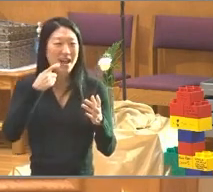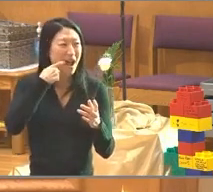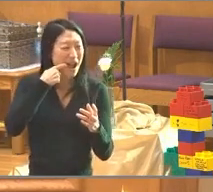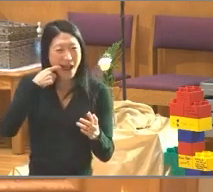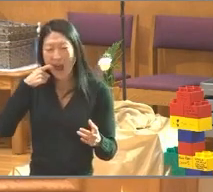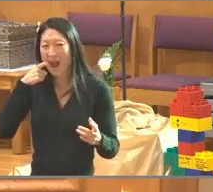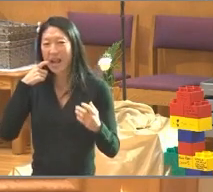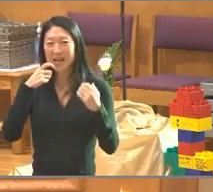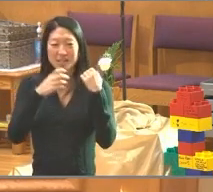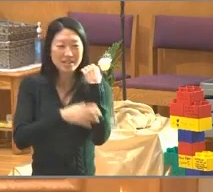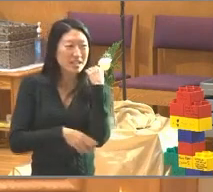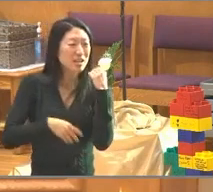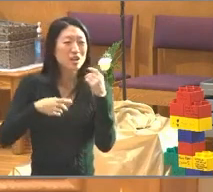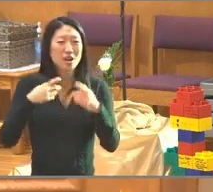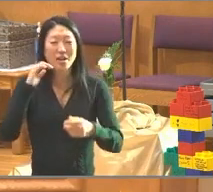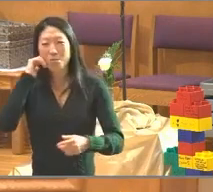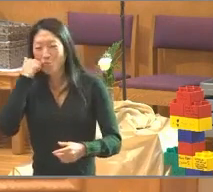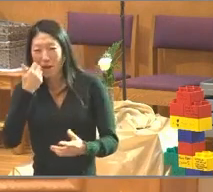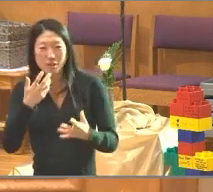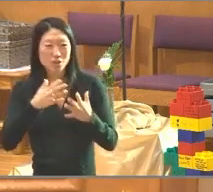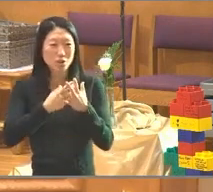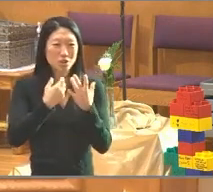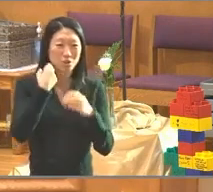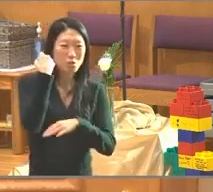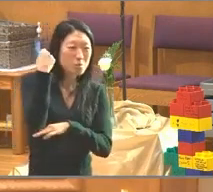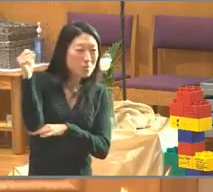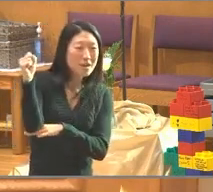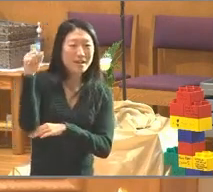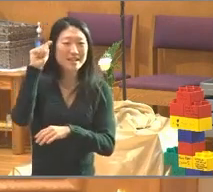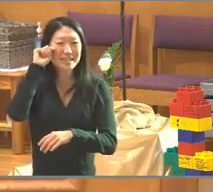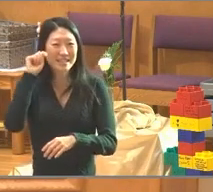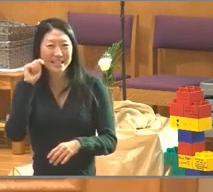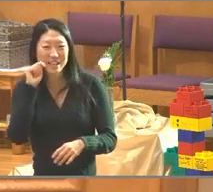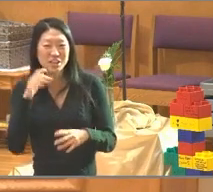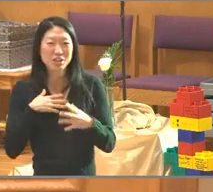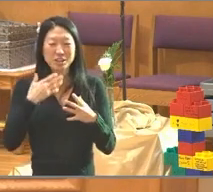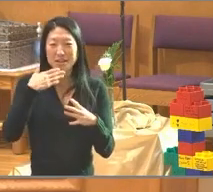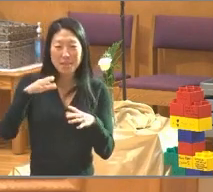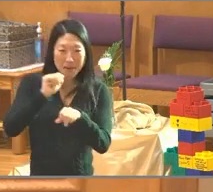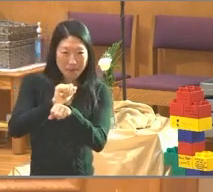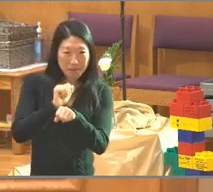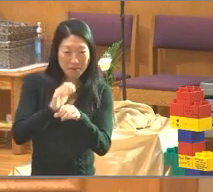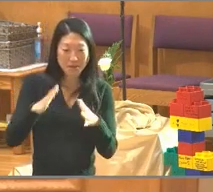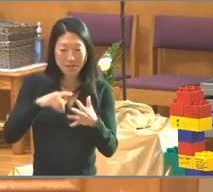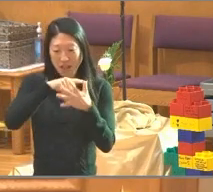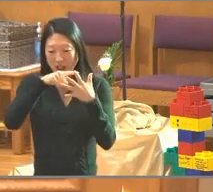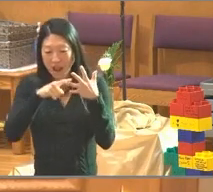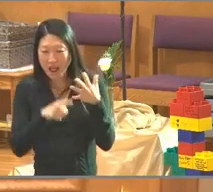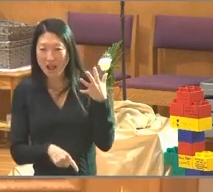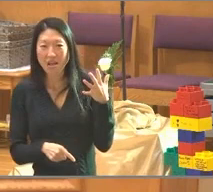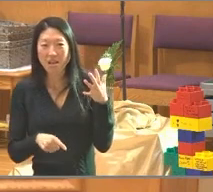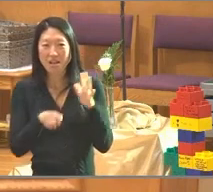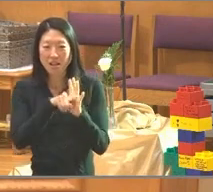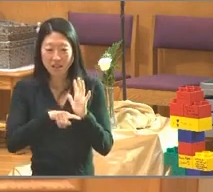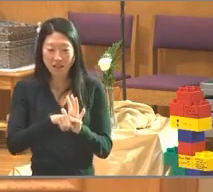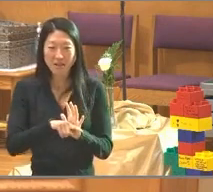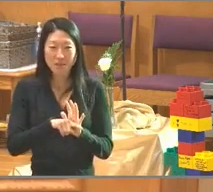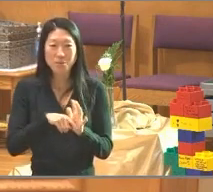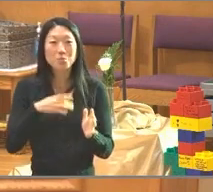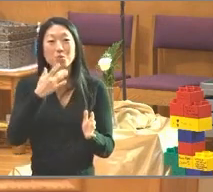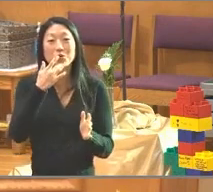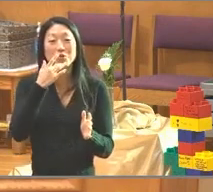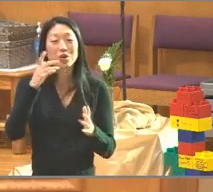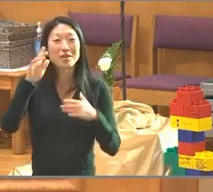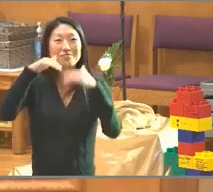and the prostitutes and the rebellious teenagers and the disgruntled employees. We would prefer it if paradise